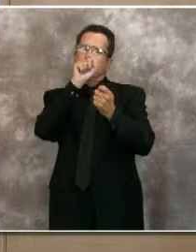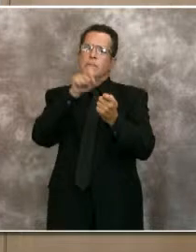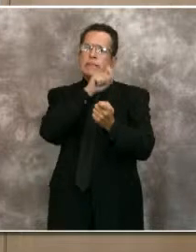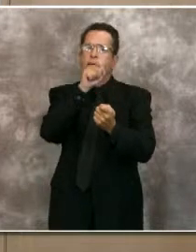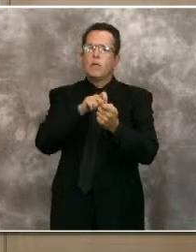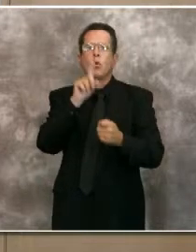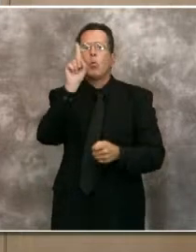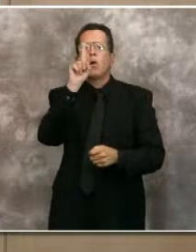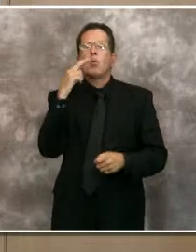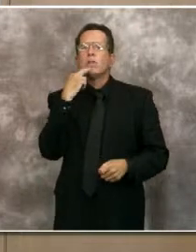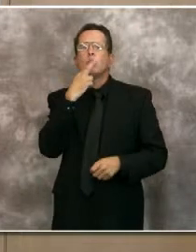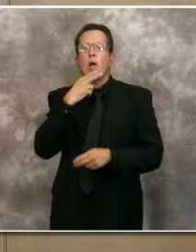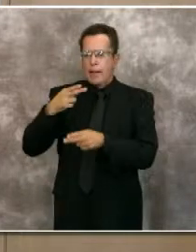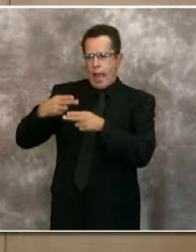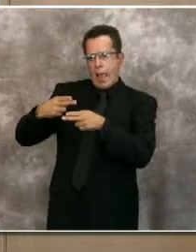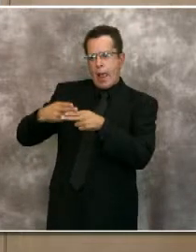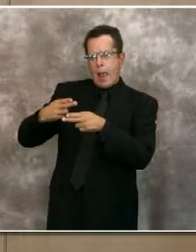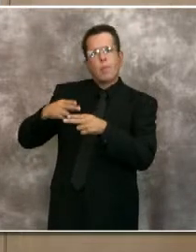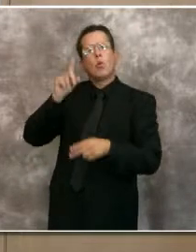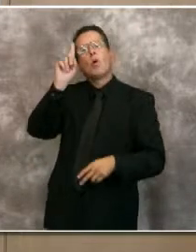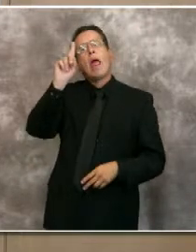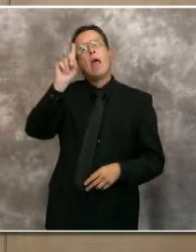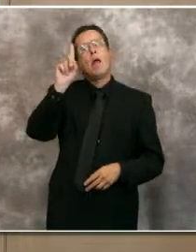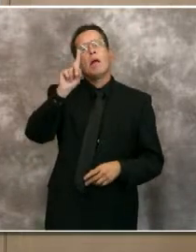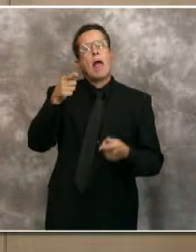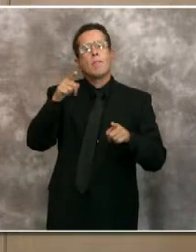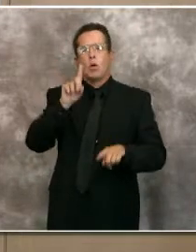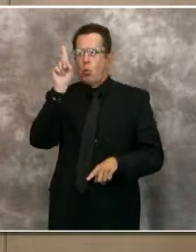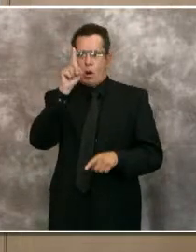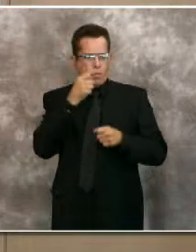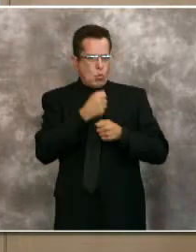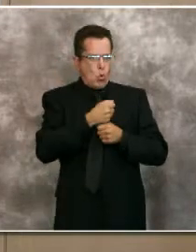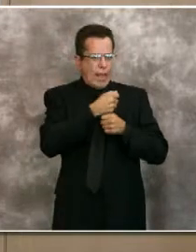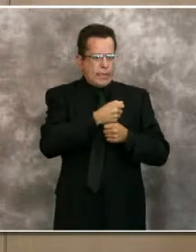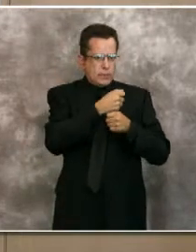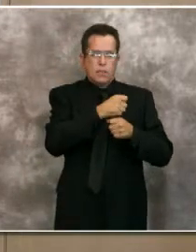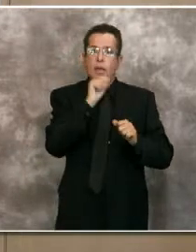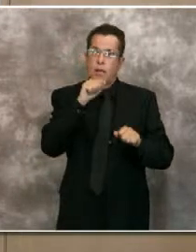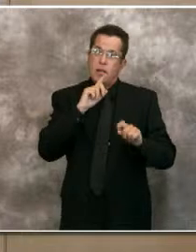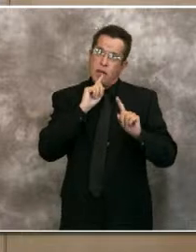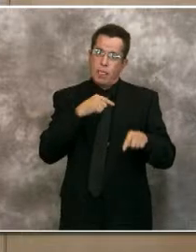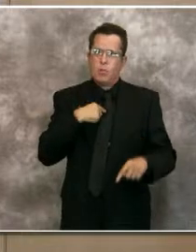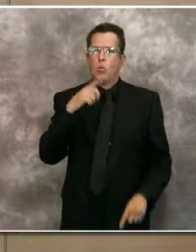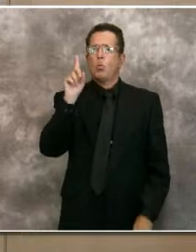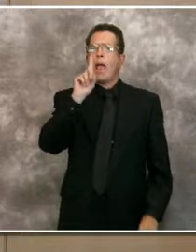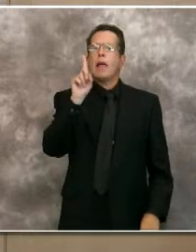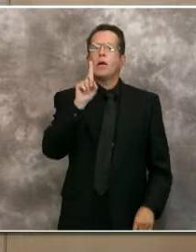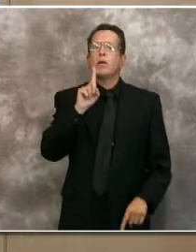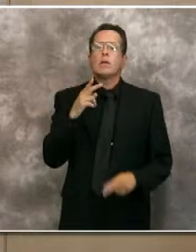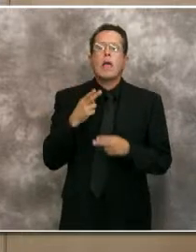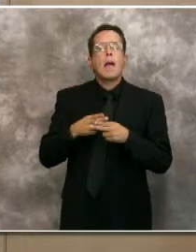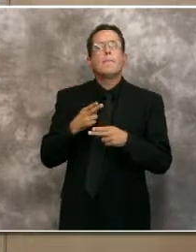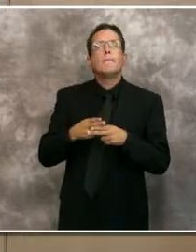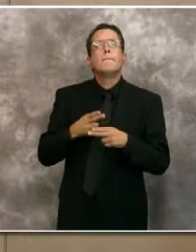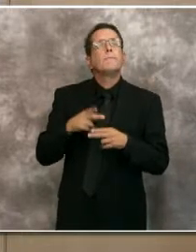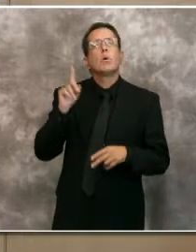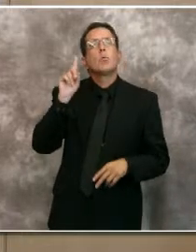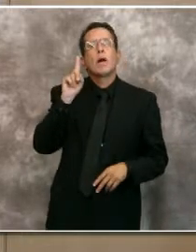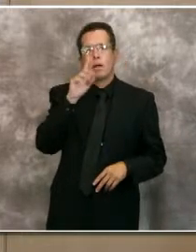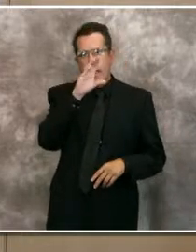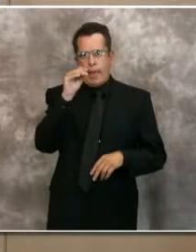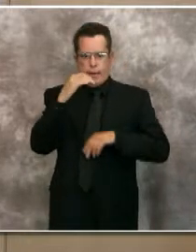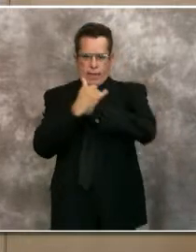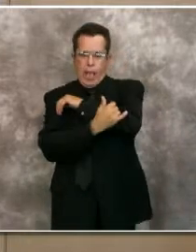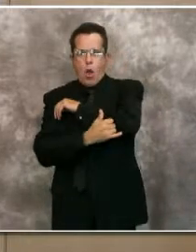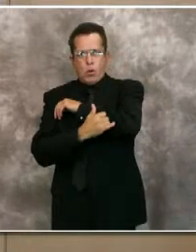restaurant? Can you tell us which protest these cases happened at? And I know the county has been consistent